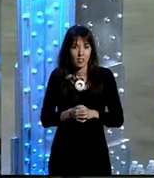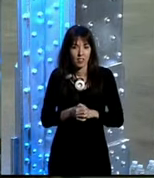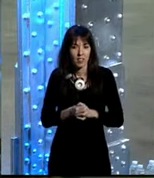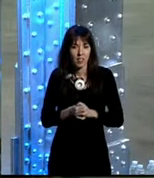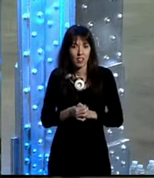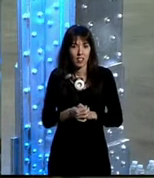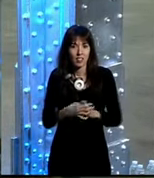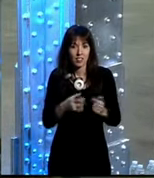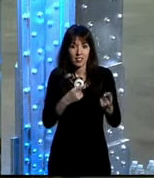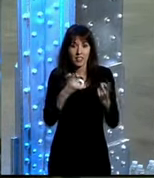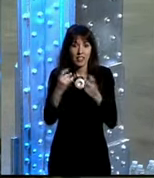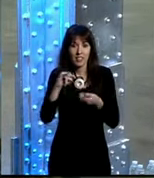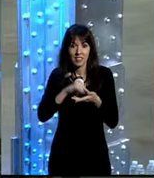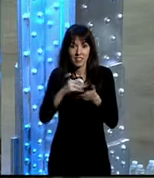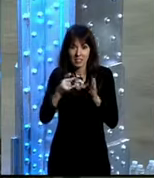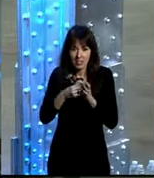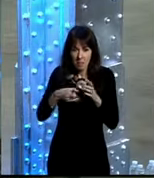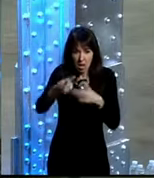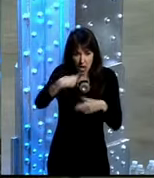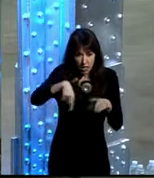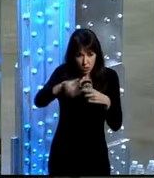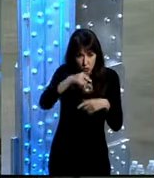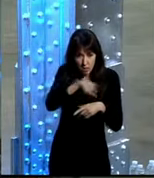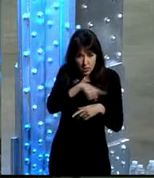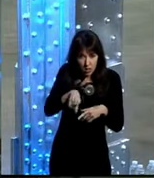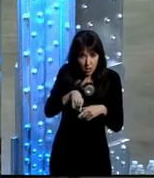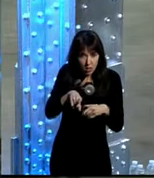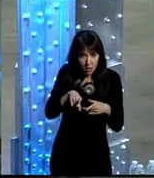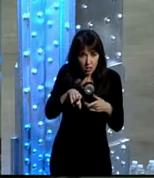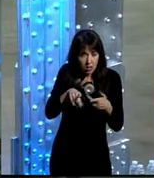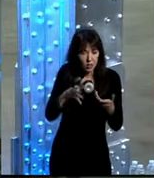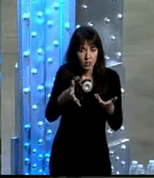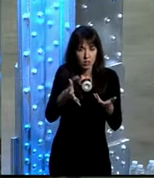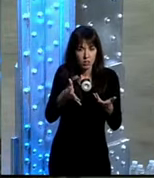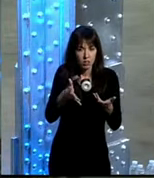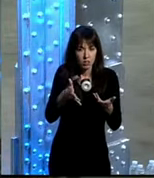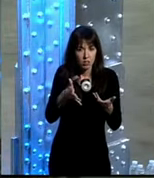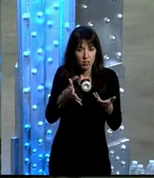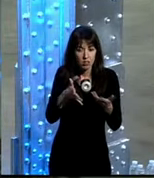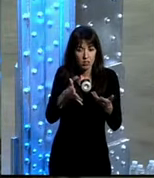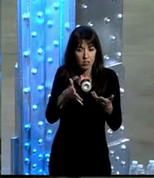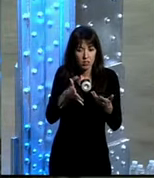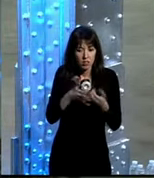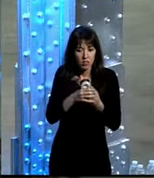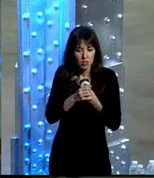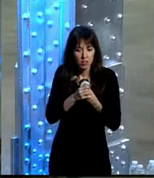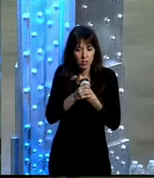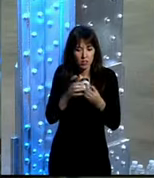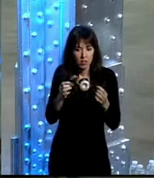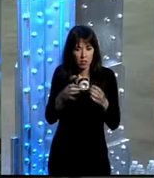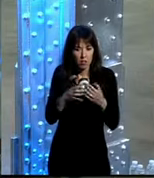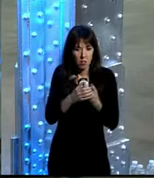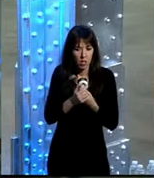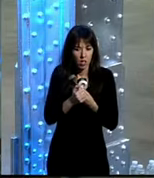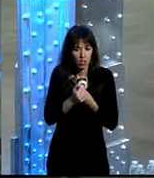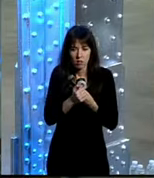Themselves? Yes. He asked for, if we, as Lucan said, we are living in an autopoiesis, so